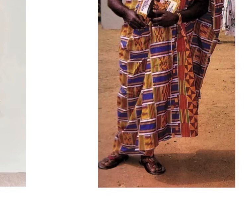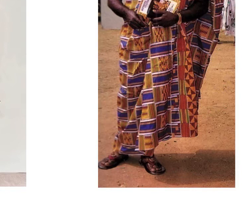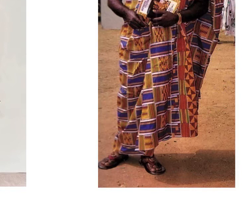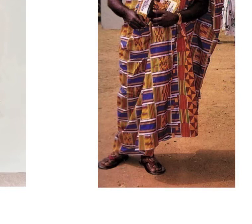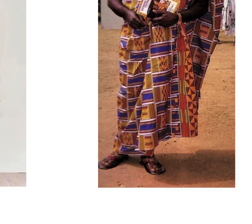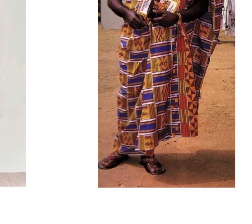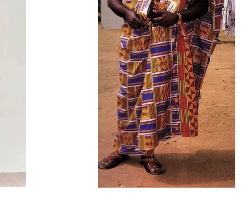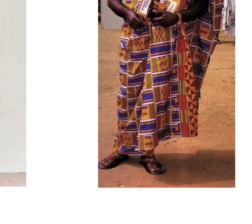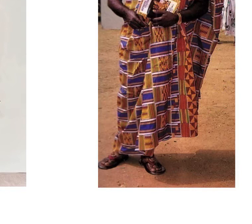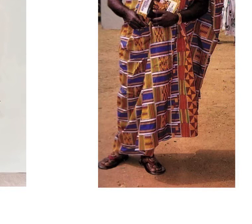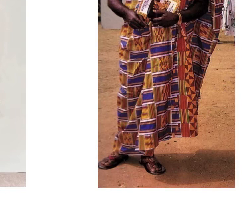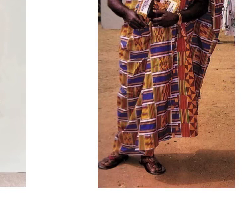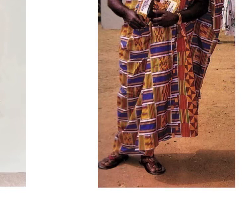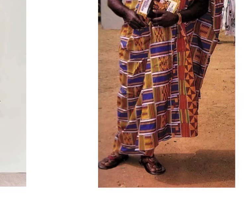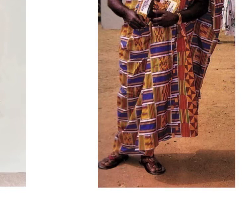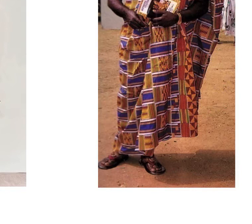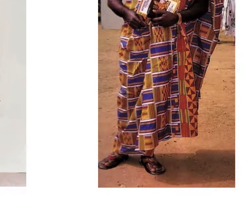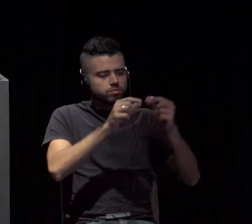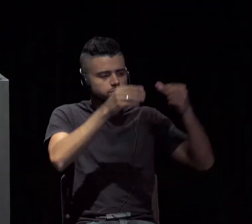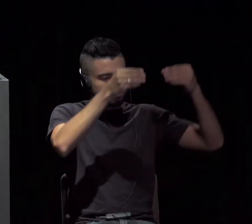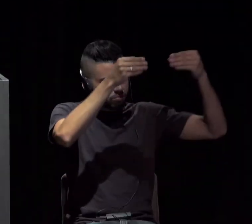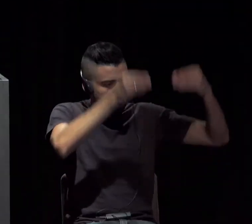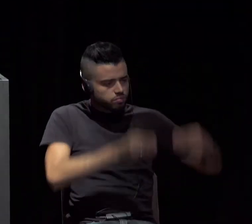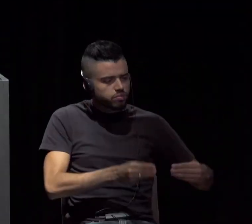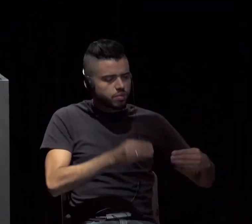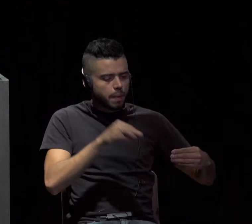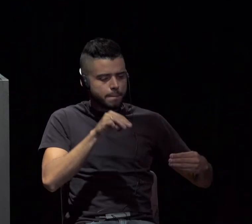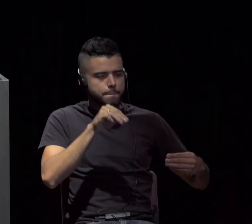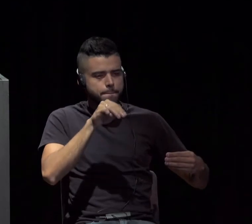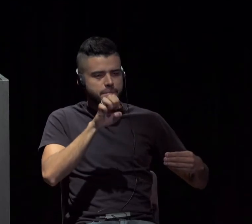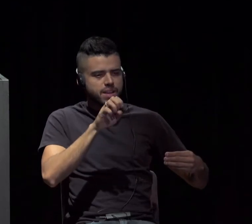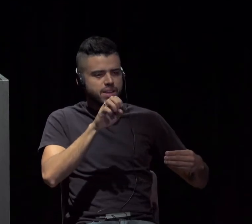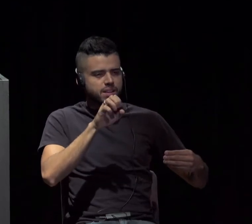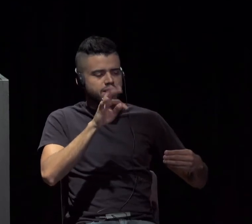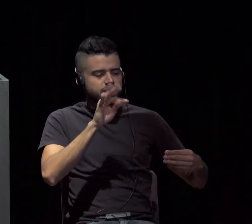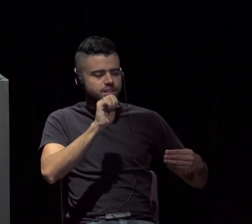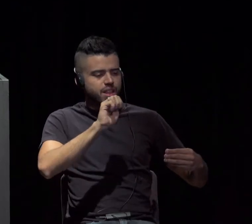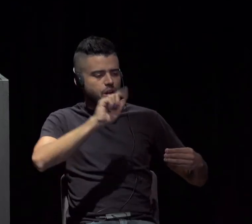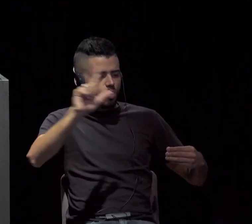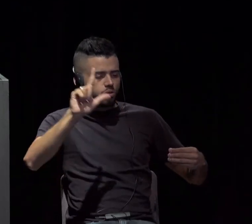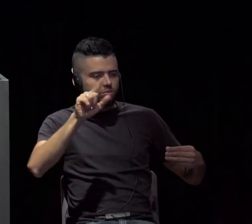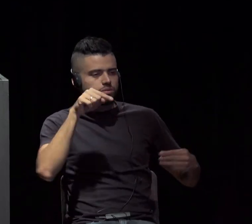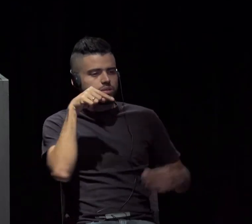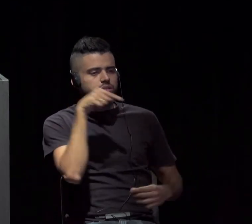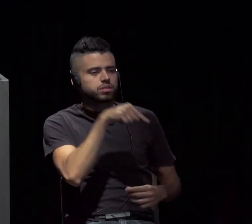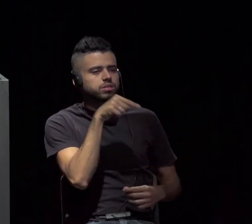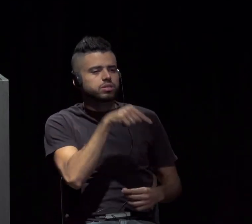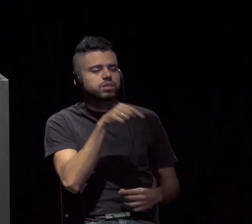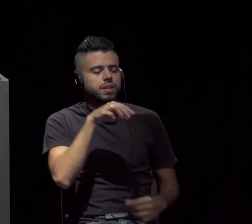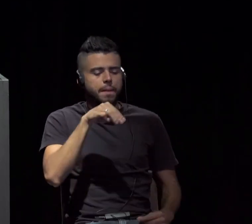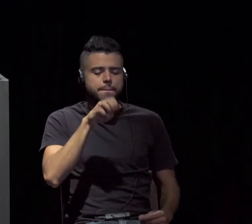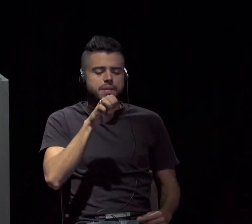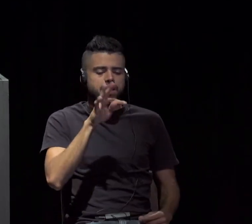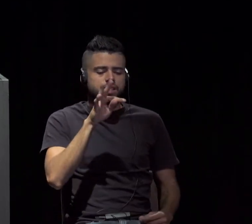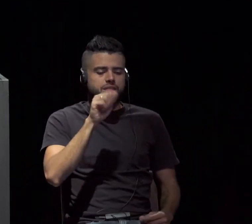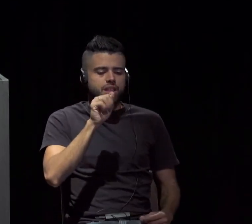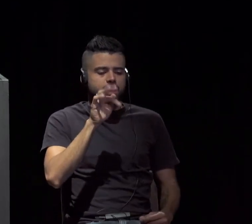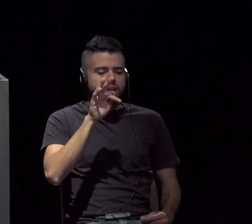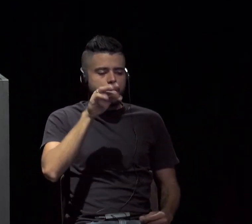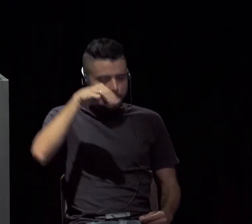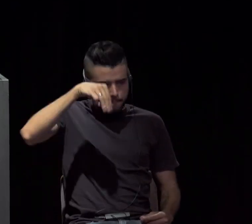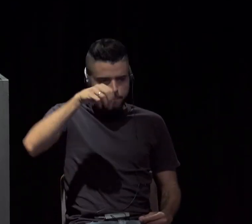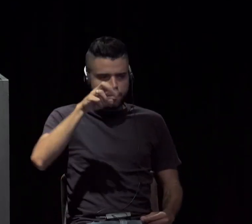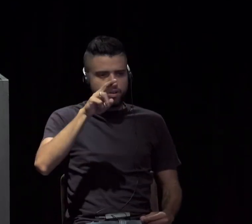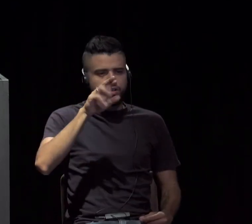what I want to call metamorphic objects. That is metamorphic because even more than the earlier wood